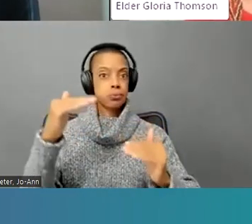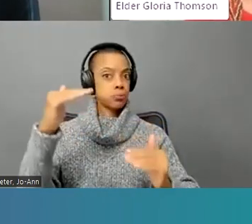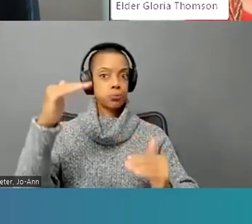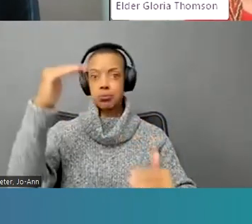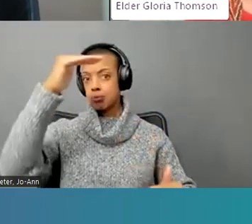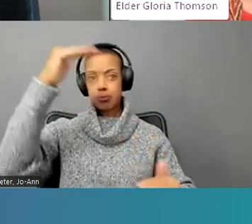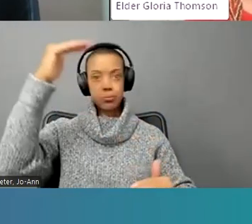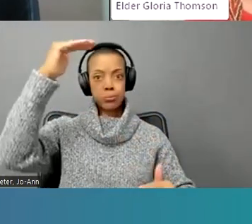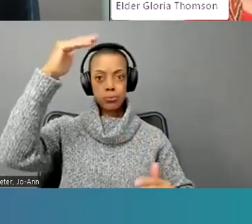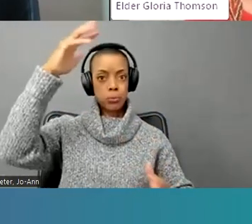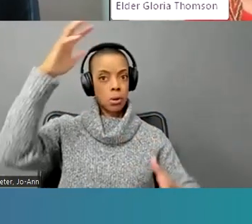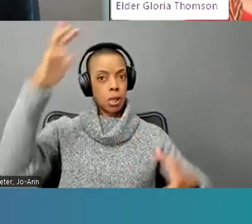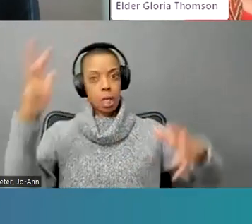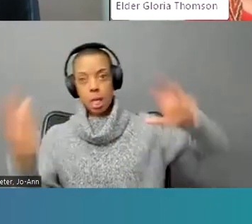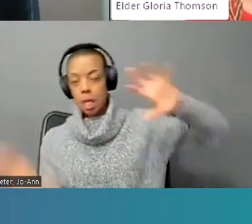that, and